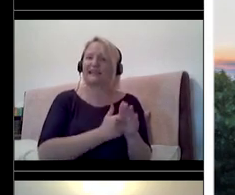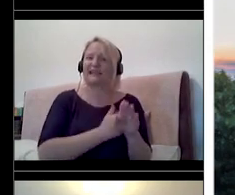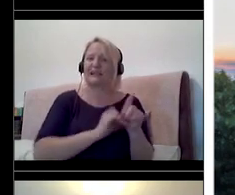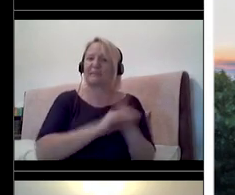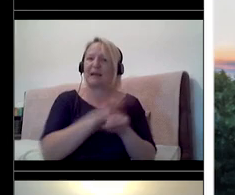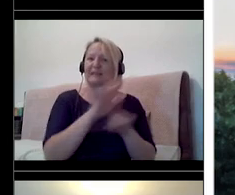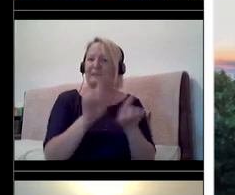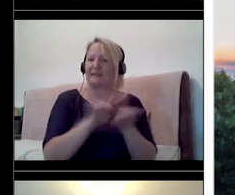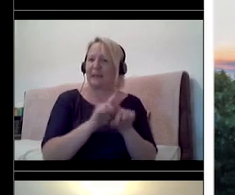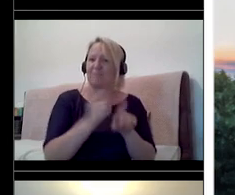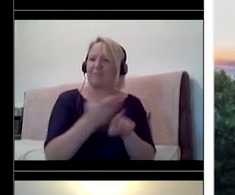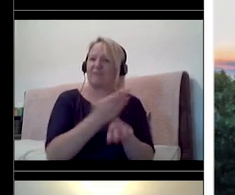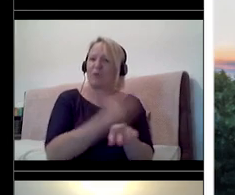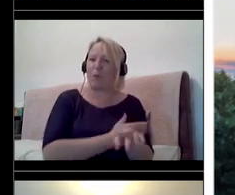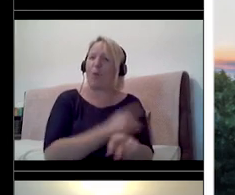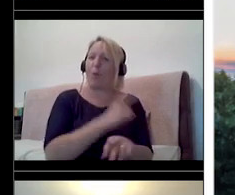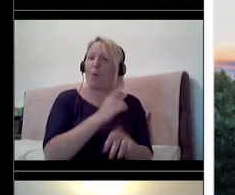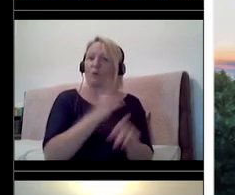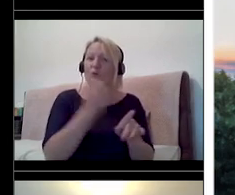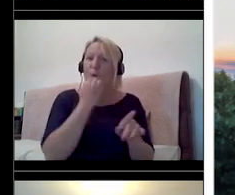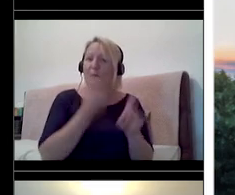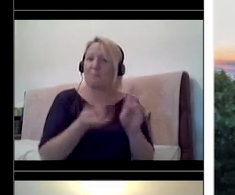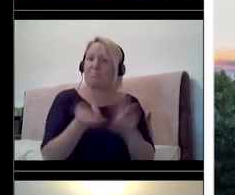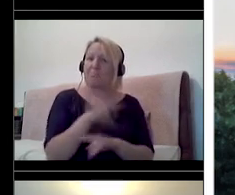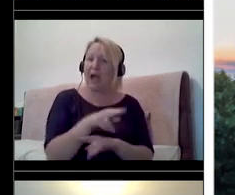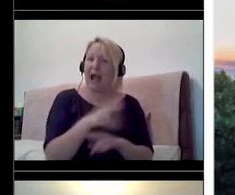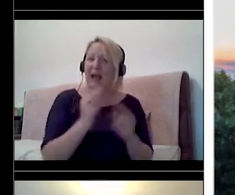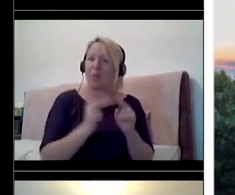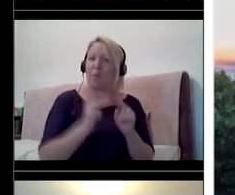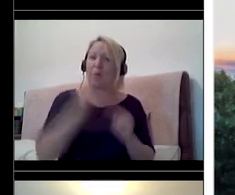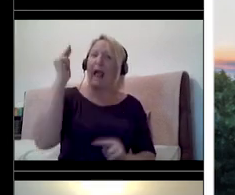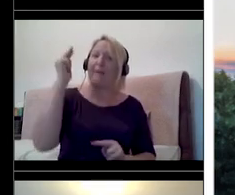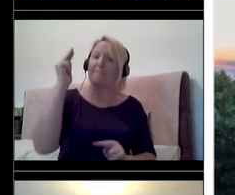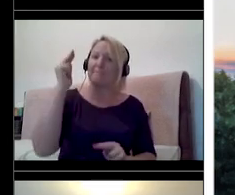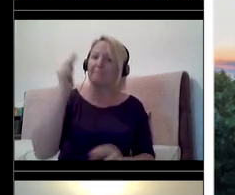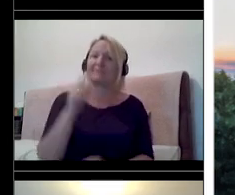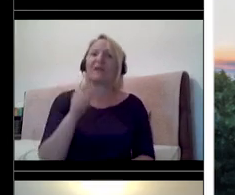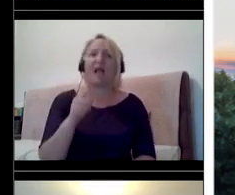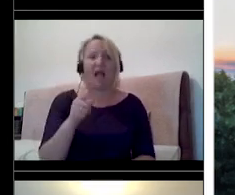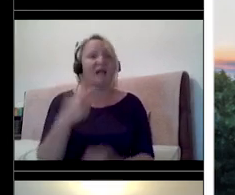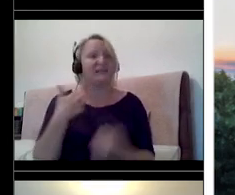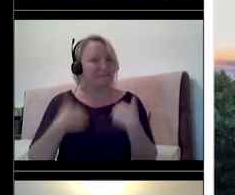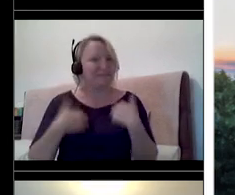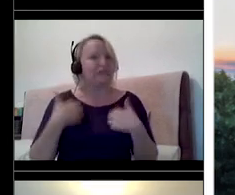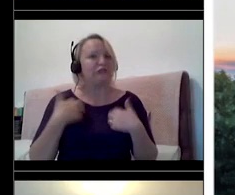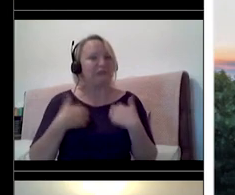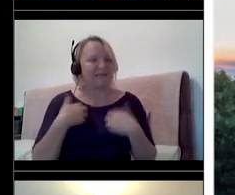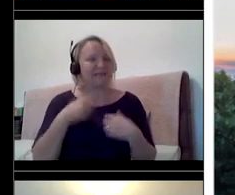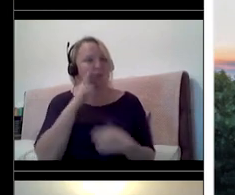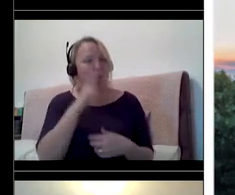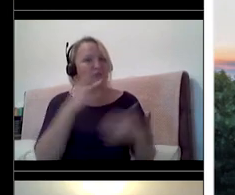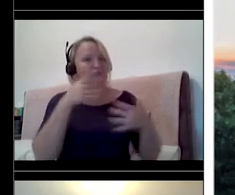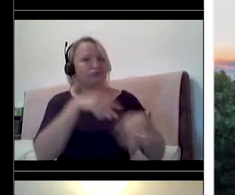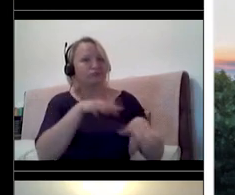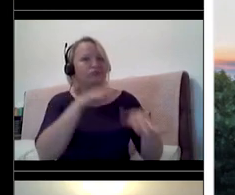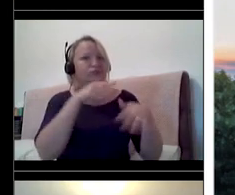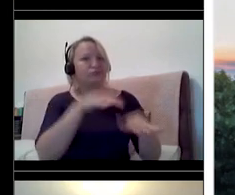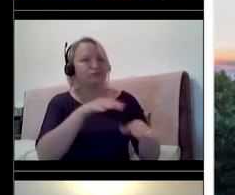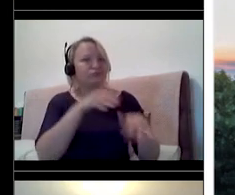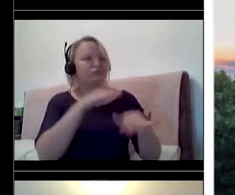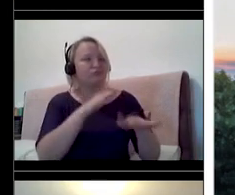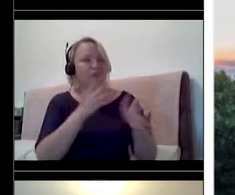that? Yes, it's been quite interesting watching traffic flows through the COVID pandemic.